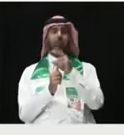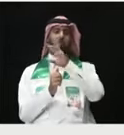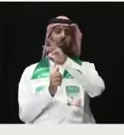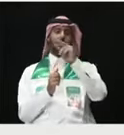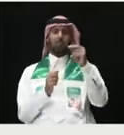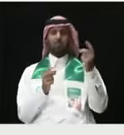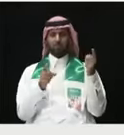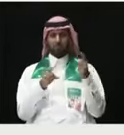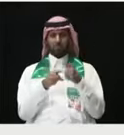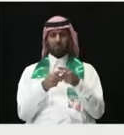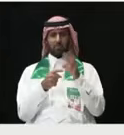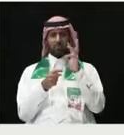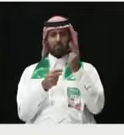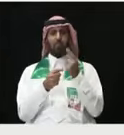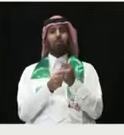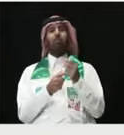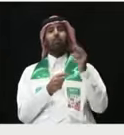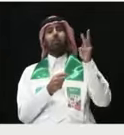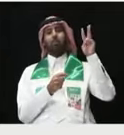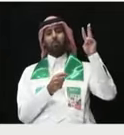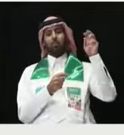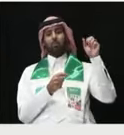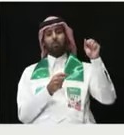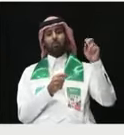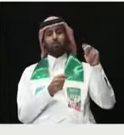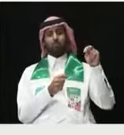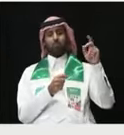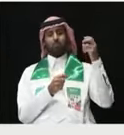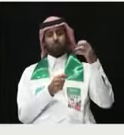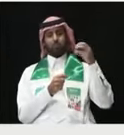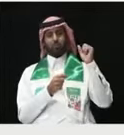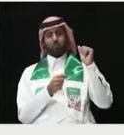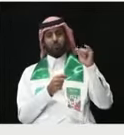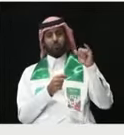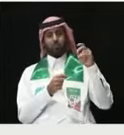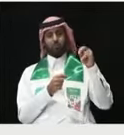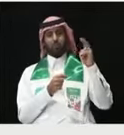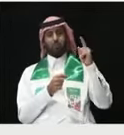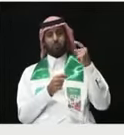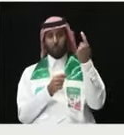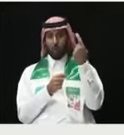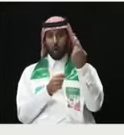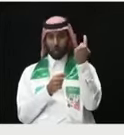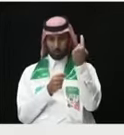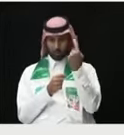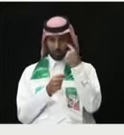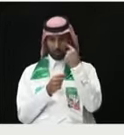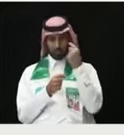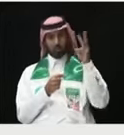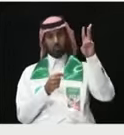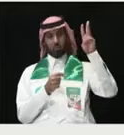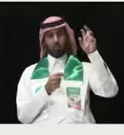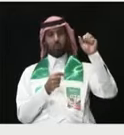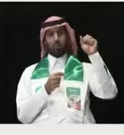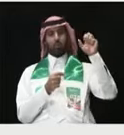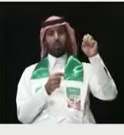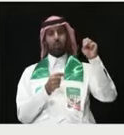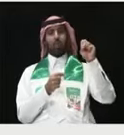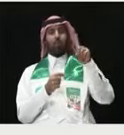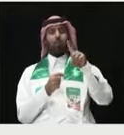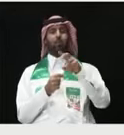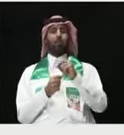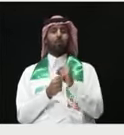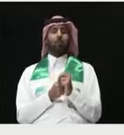He was watching. Let's form a question. This is easier than analyzing. We already have the helping